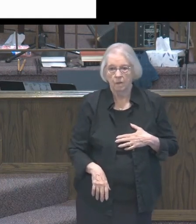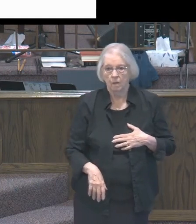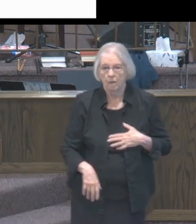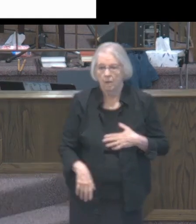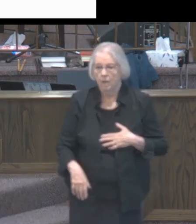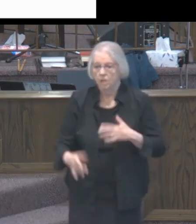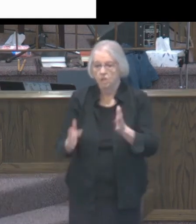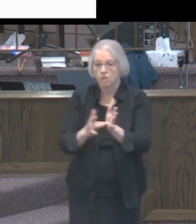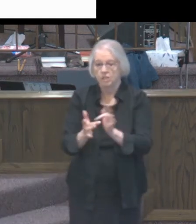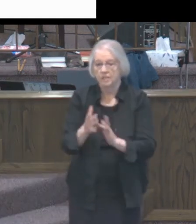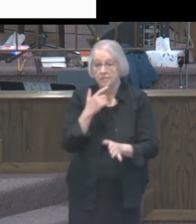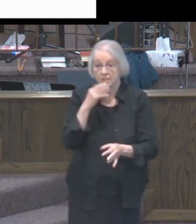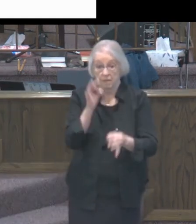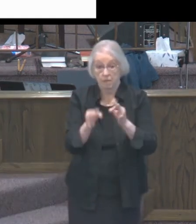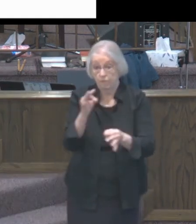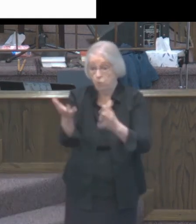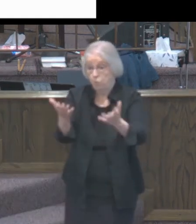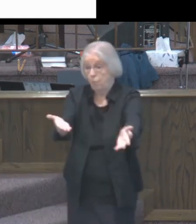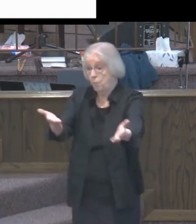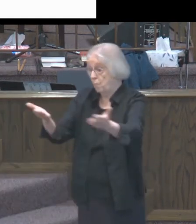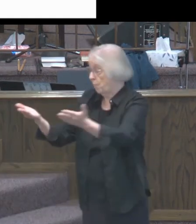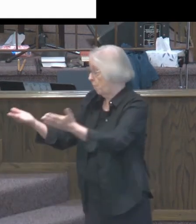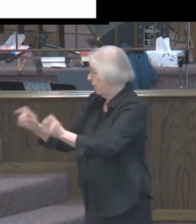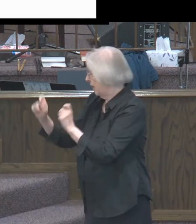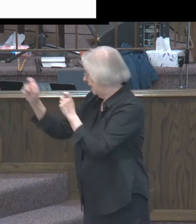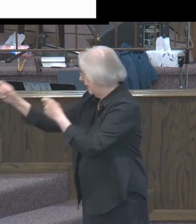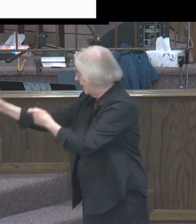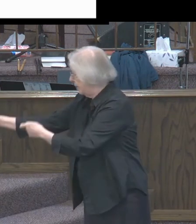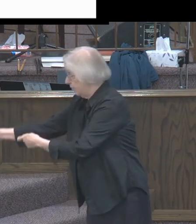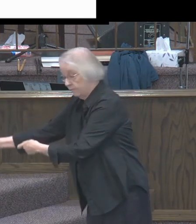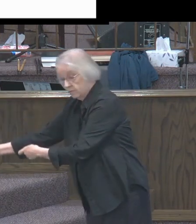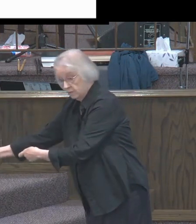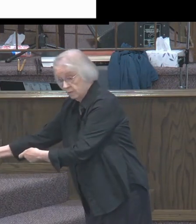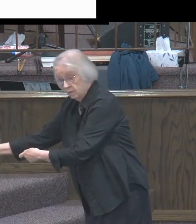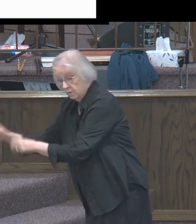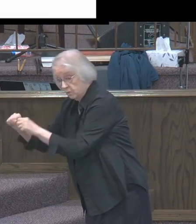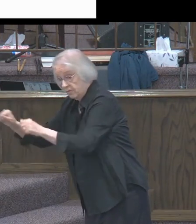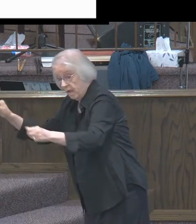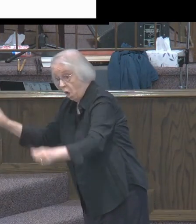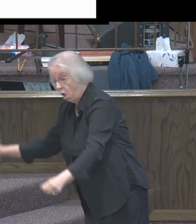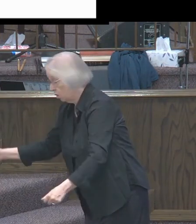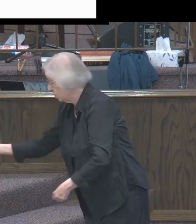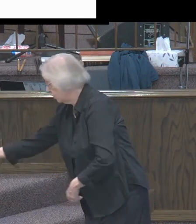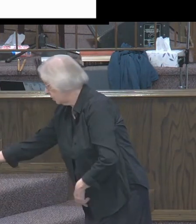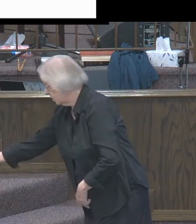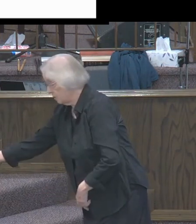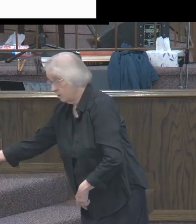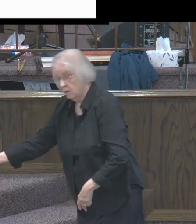there that you remember that you have something that your brother has against you, he says, stop where you